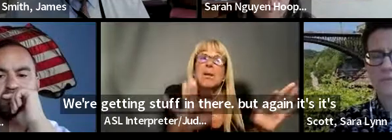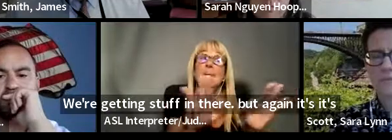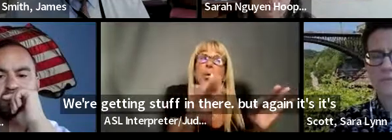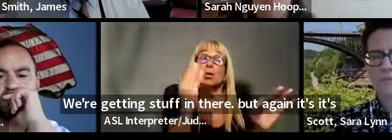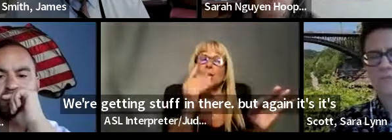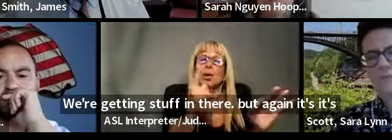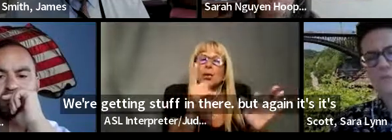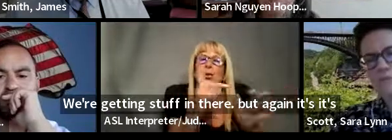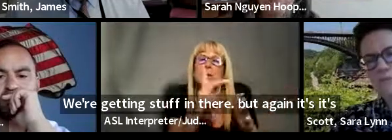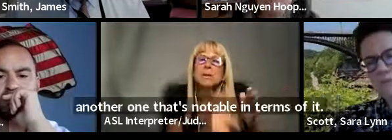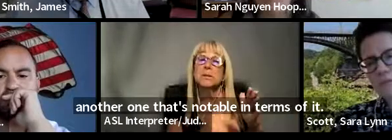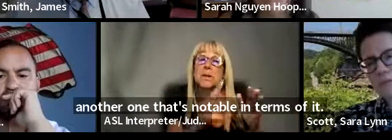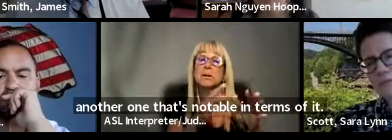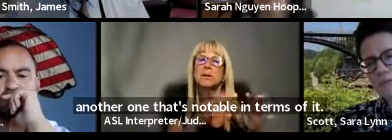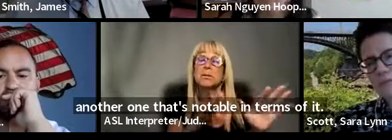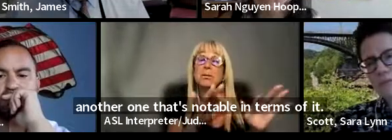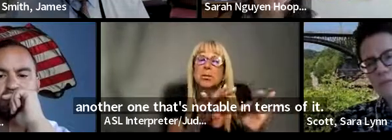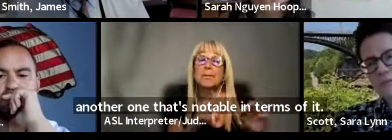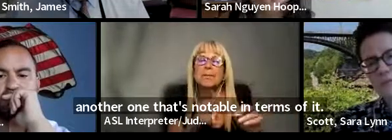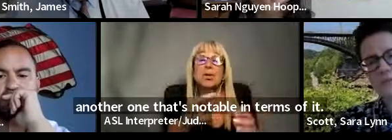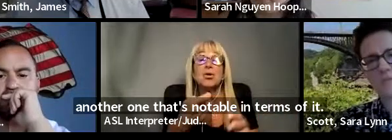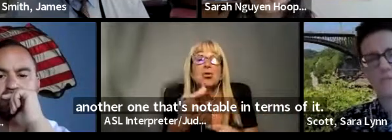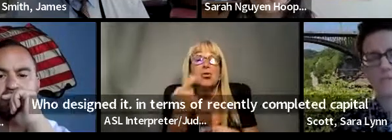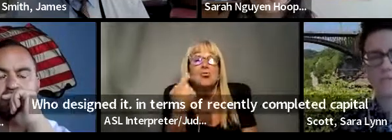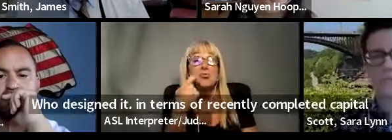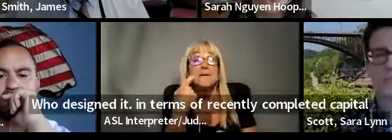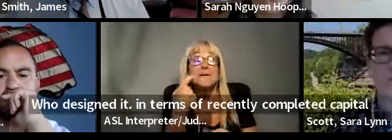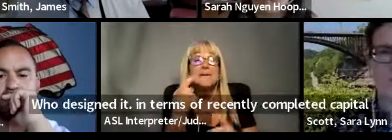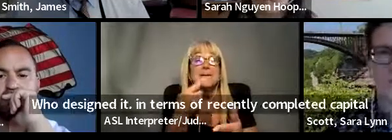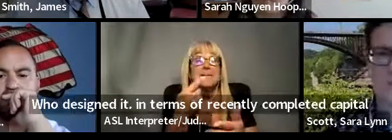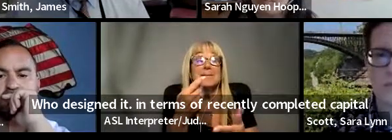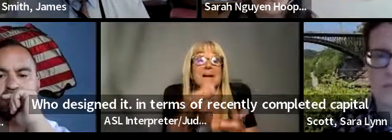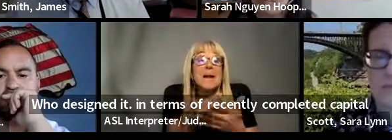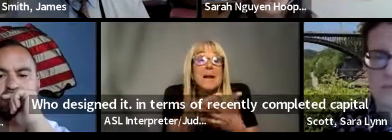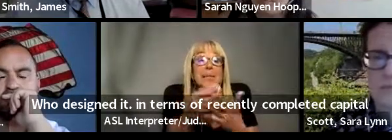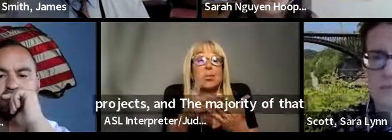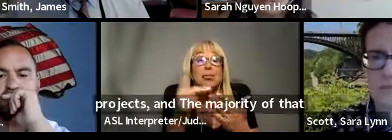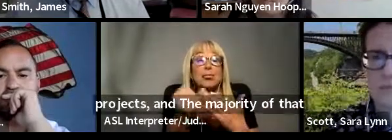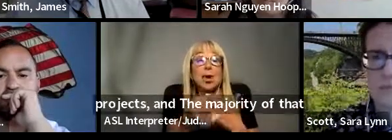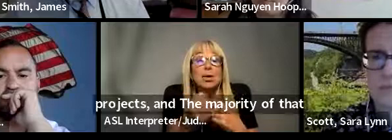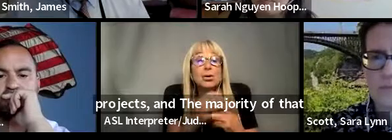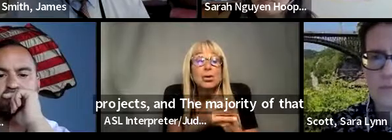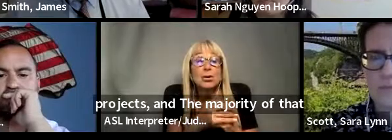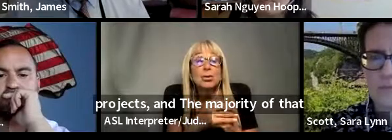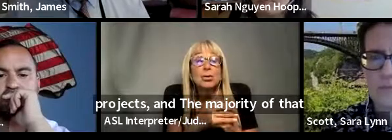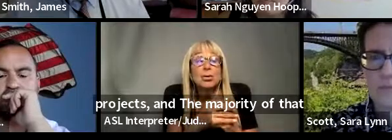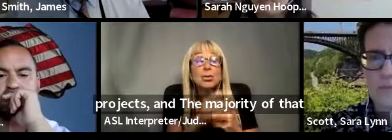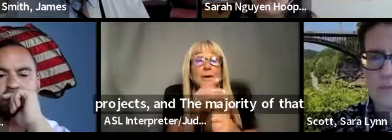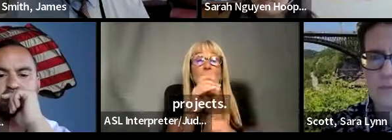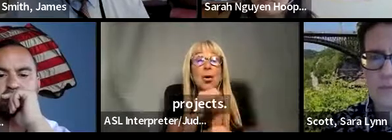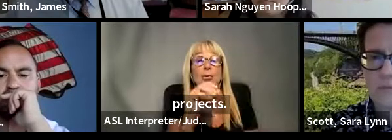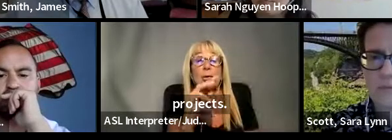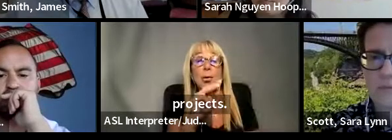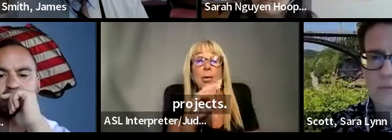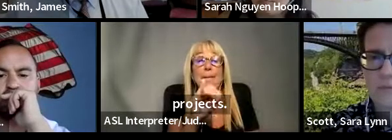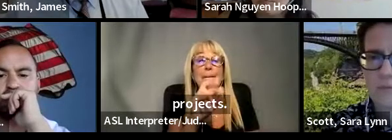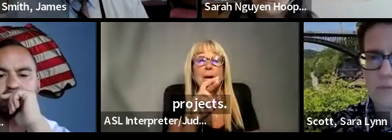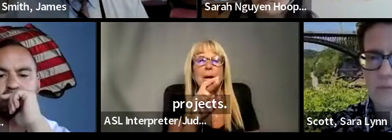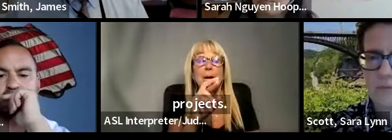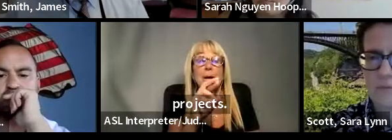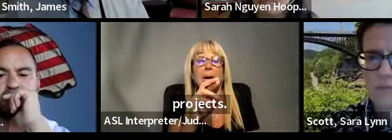of recently completed capital projects, the majority of that was actually the only one was McGuire building renovations at